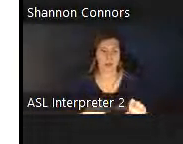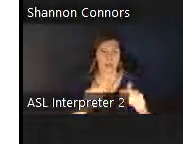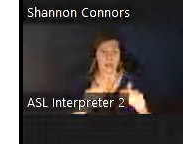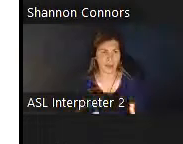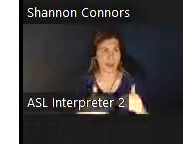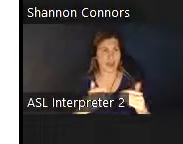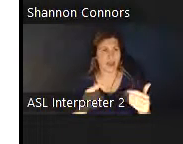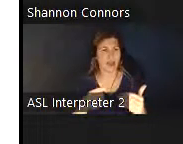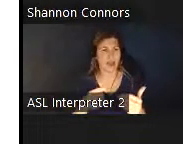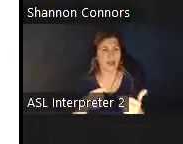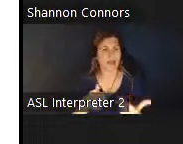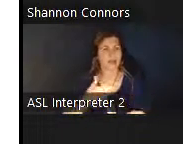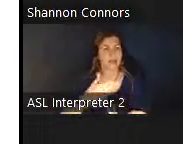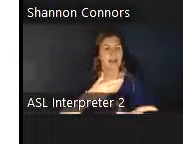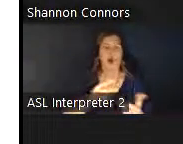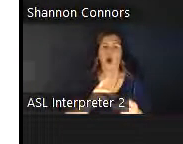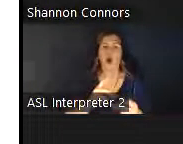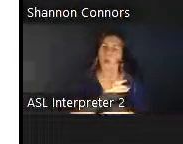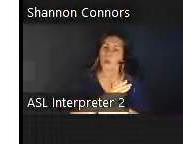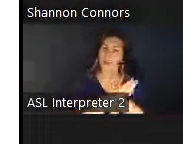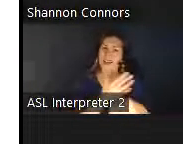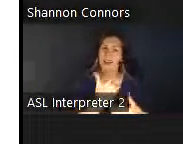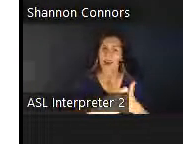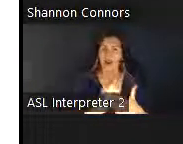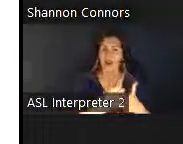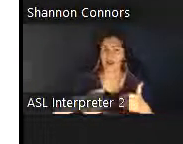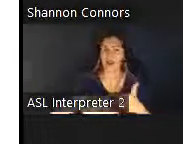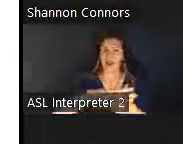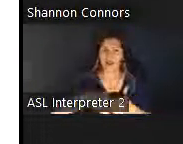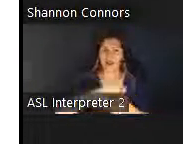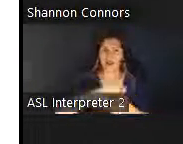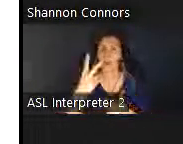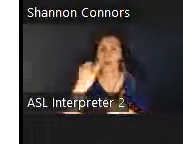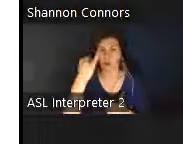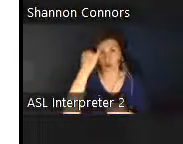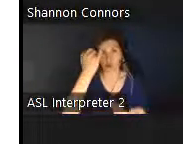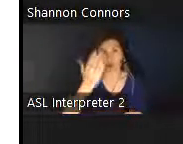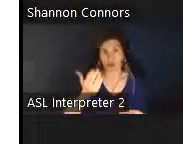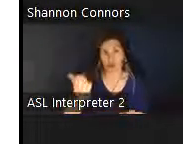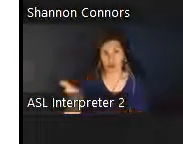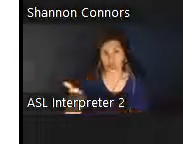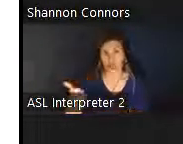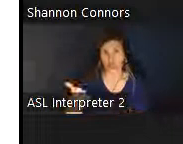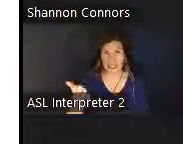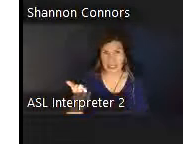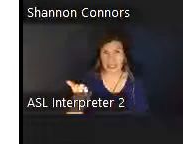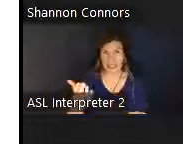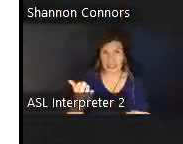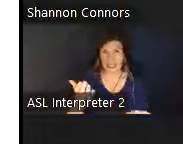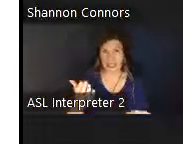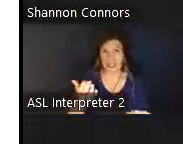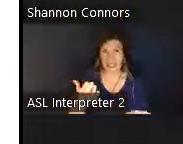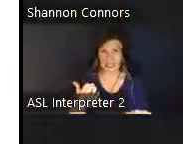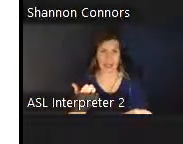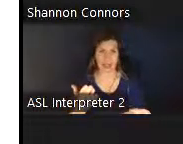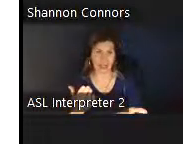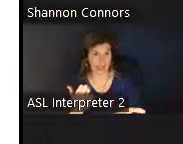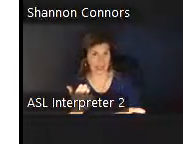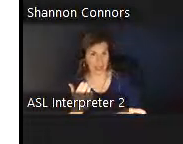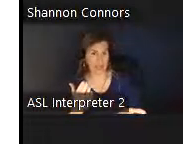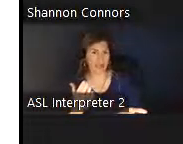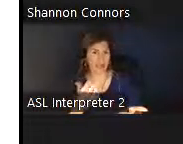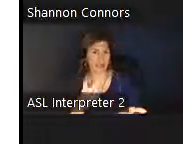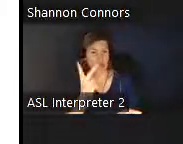areas. And two strategies that came in and were really emphasized by the participants in our pilot